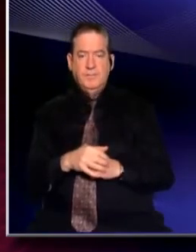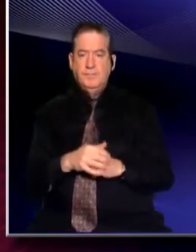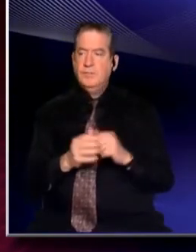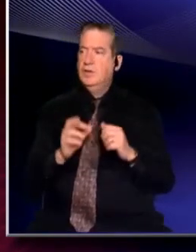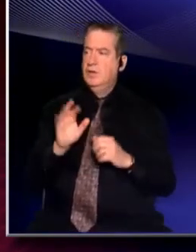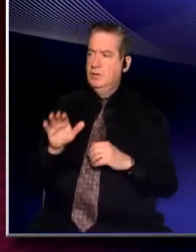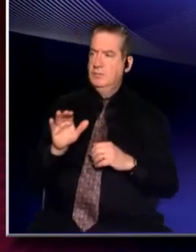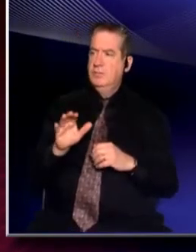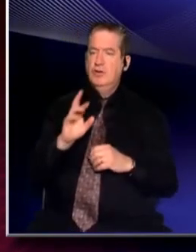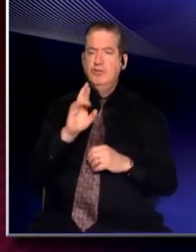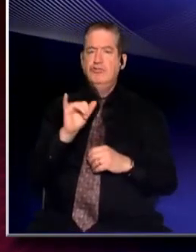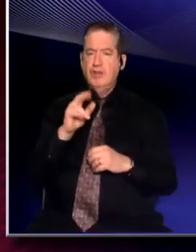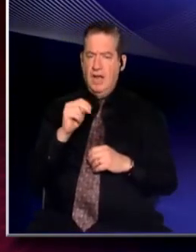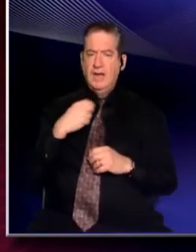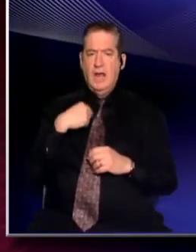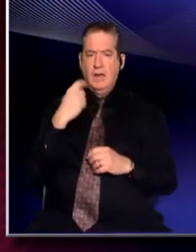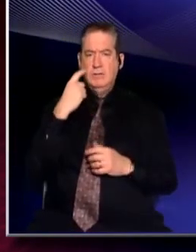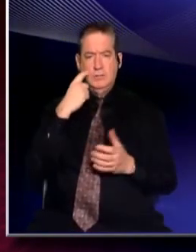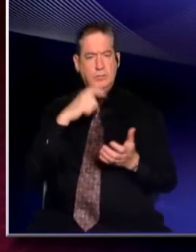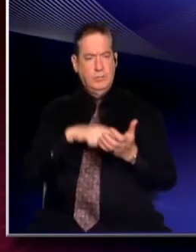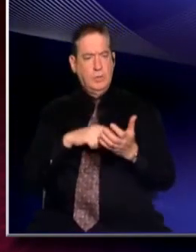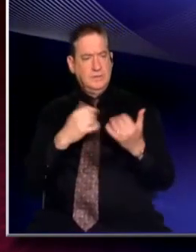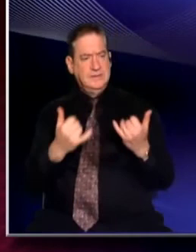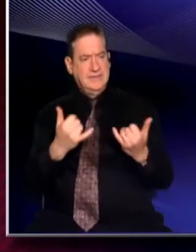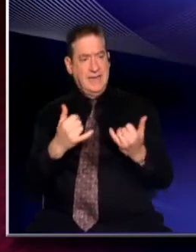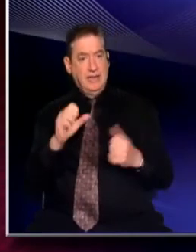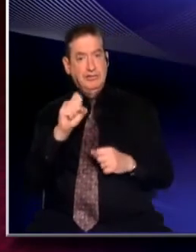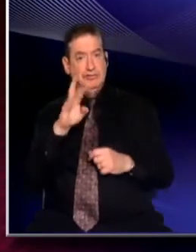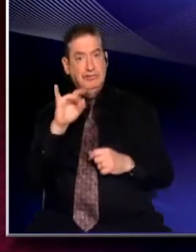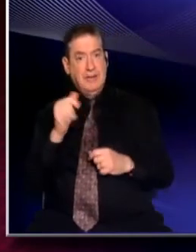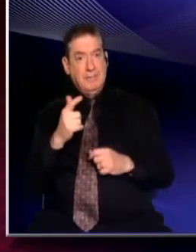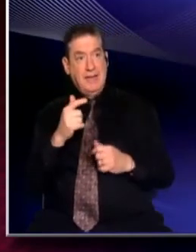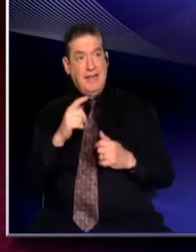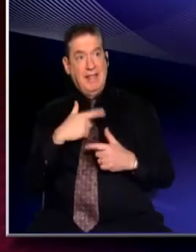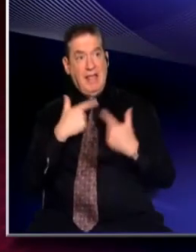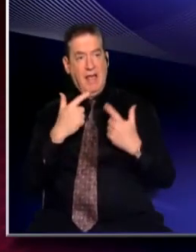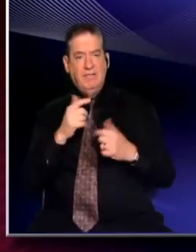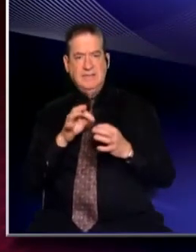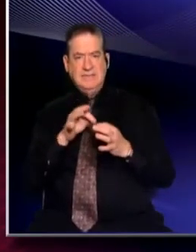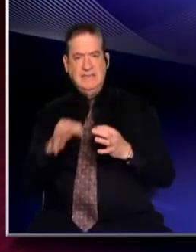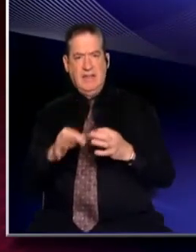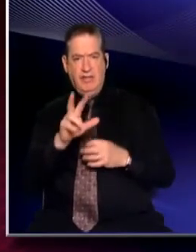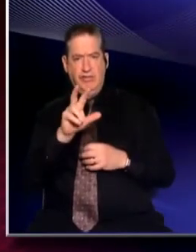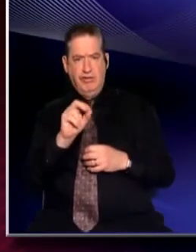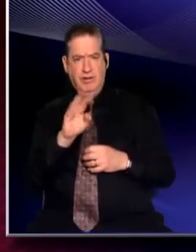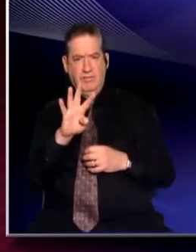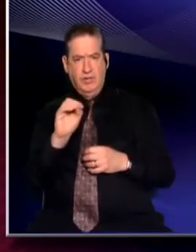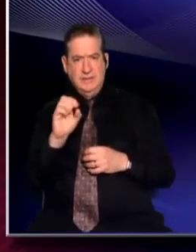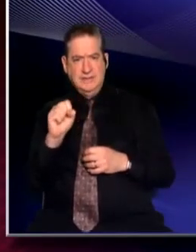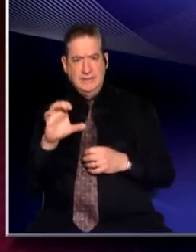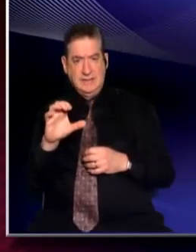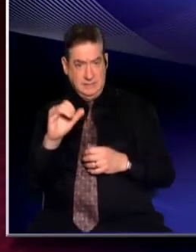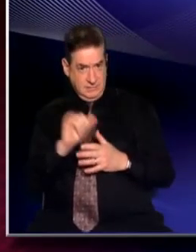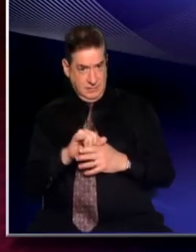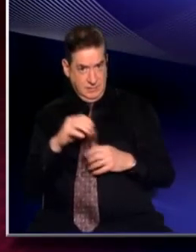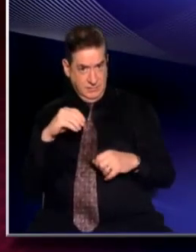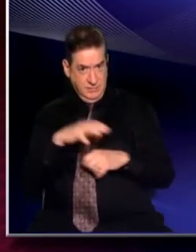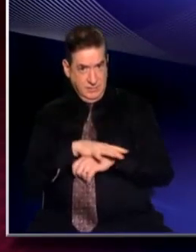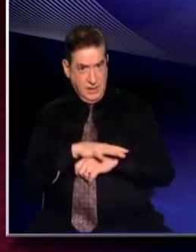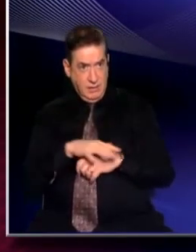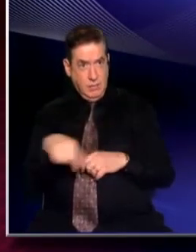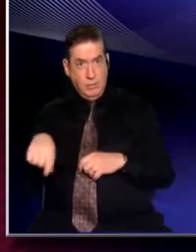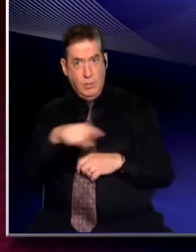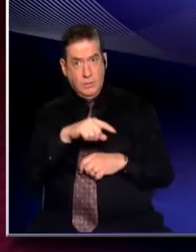Ryan, I've noticed today that the streaming live is delayed by 30 or 40 seconds. Wouldn't that affect those